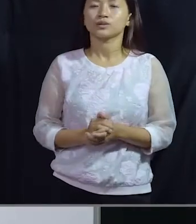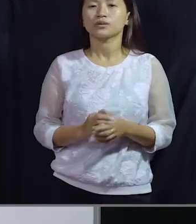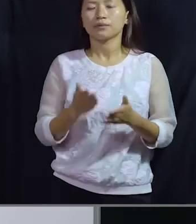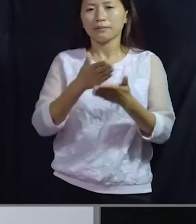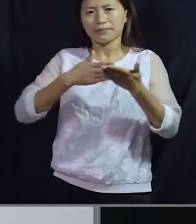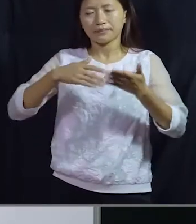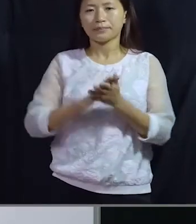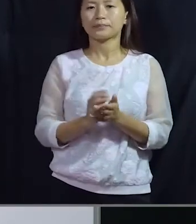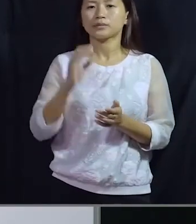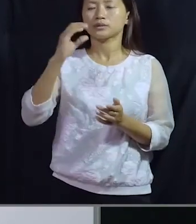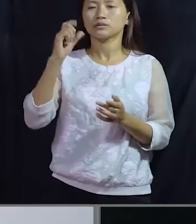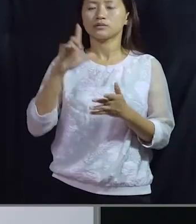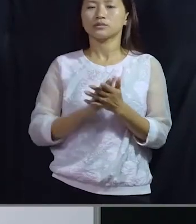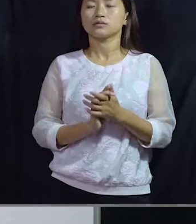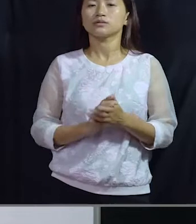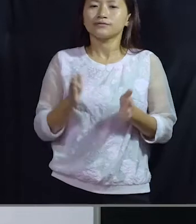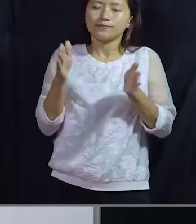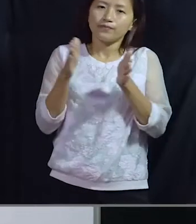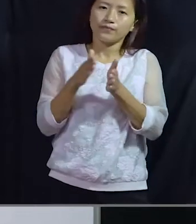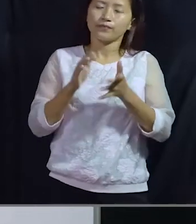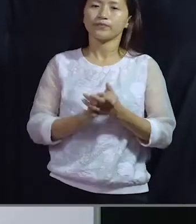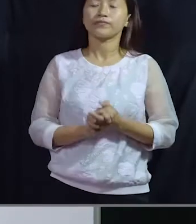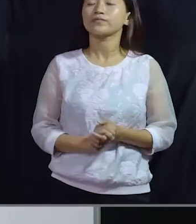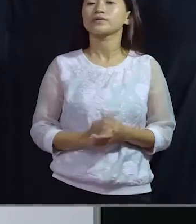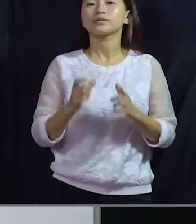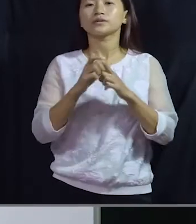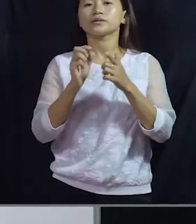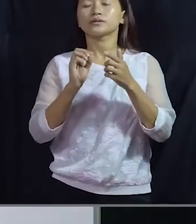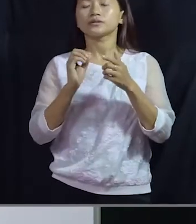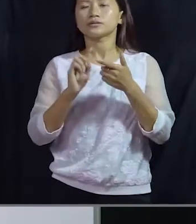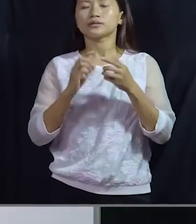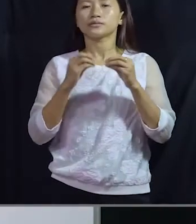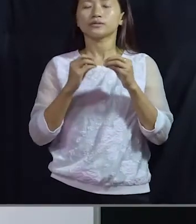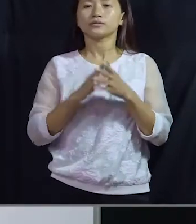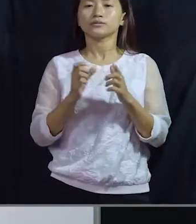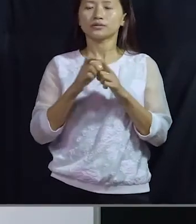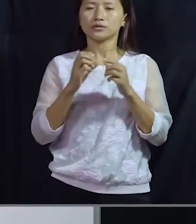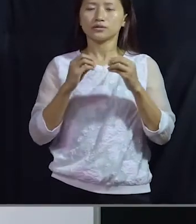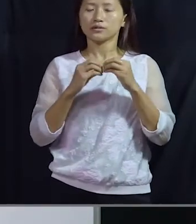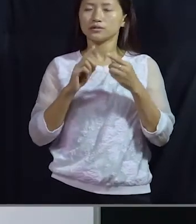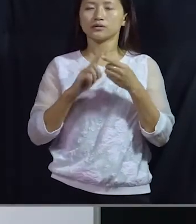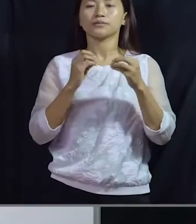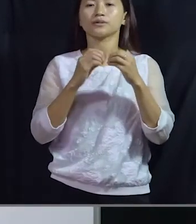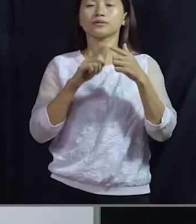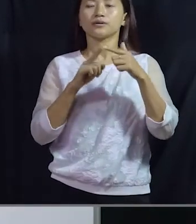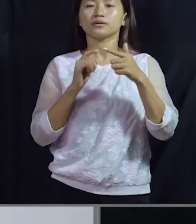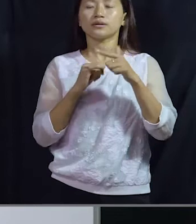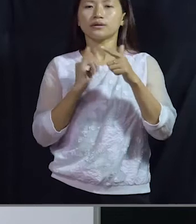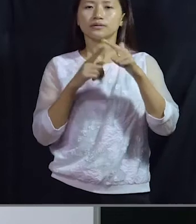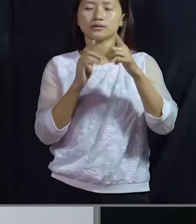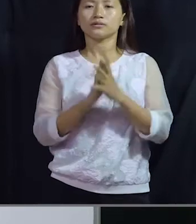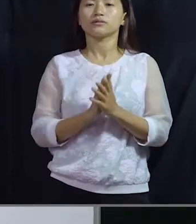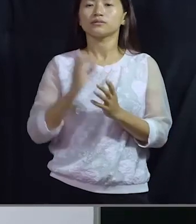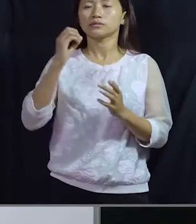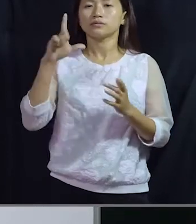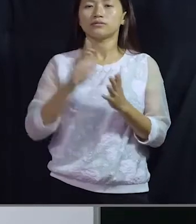small, and you should remember this. There is a debit, credit, partners capital account, particulars,